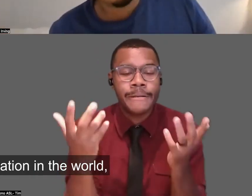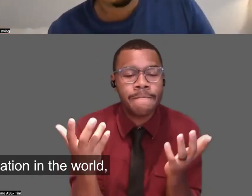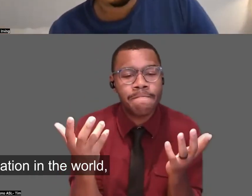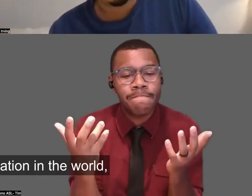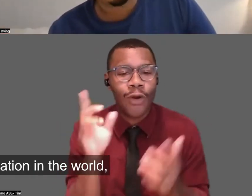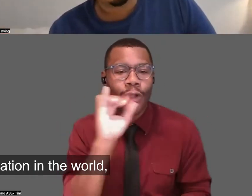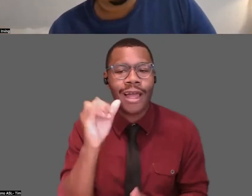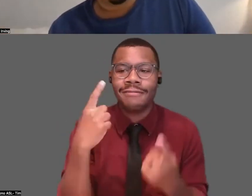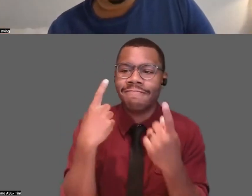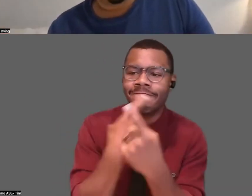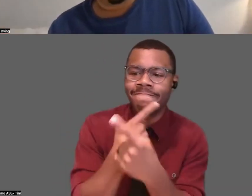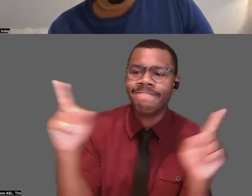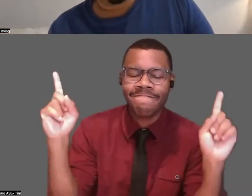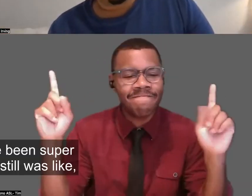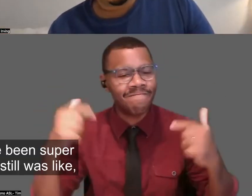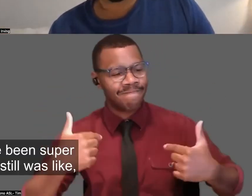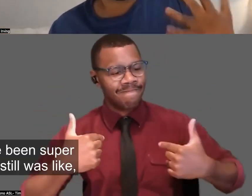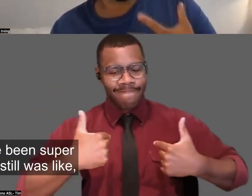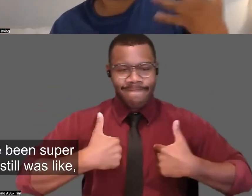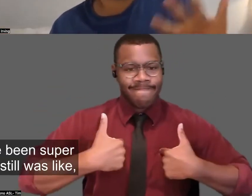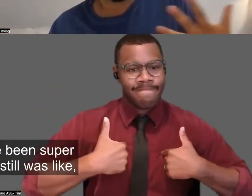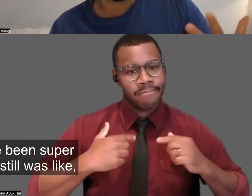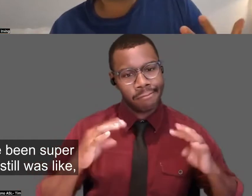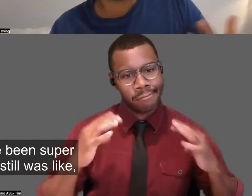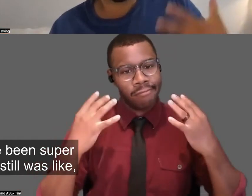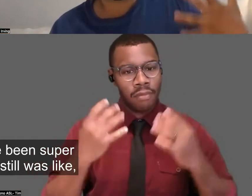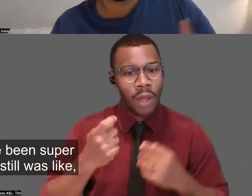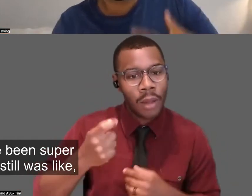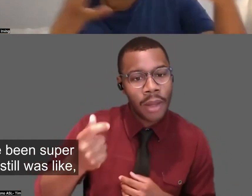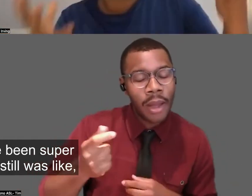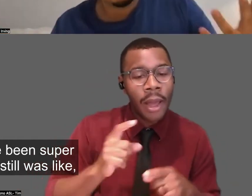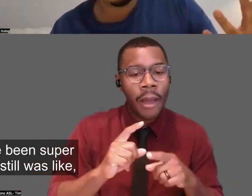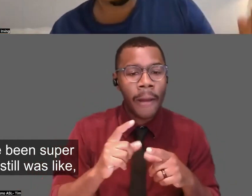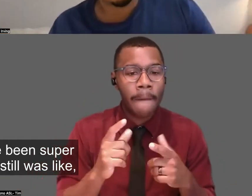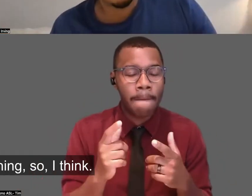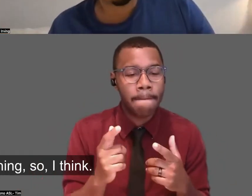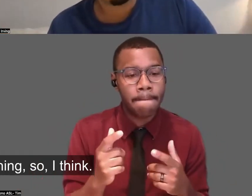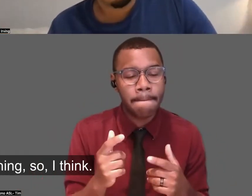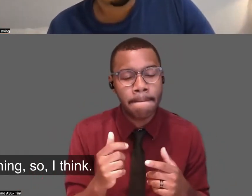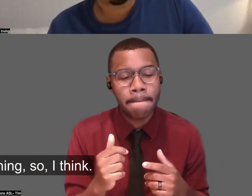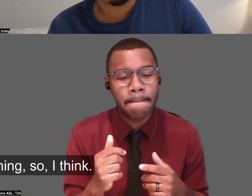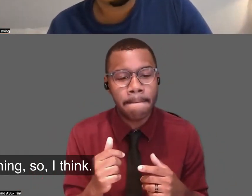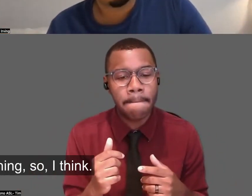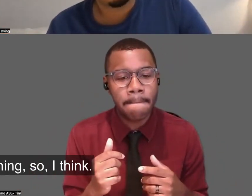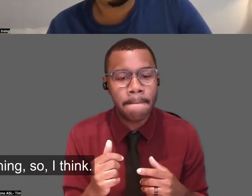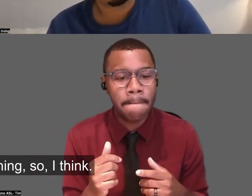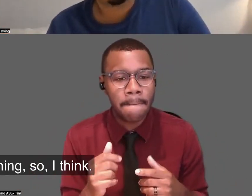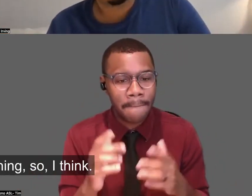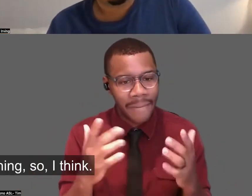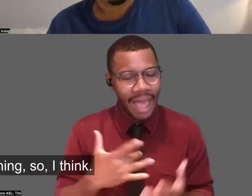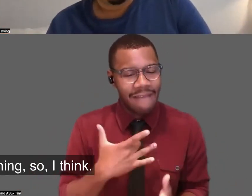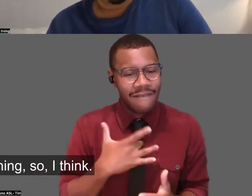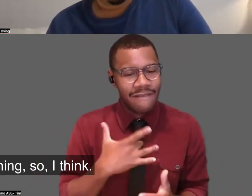enunciation in the world. But it may have been super personal, but it still was like, I arrived at something.